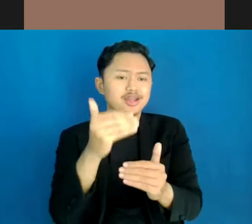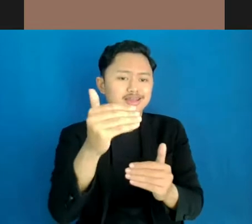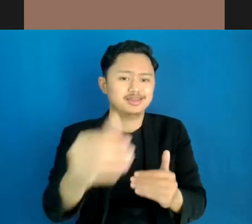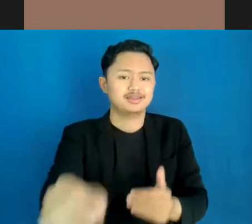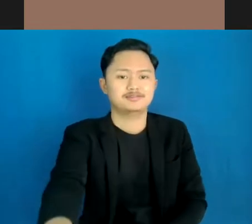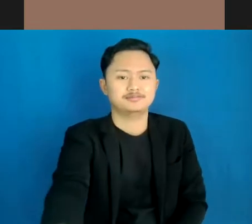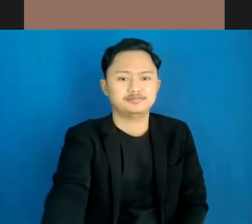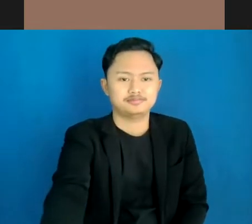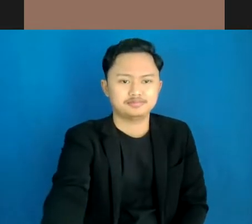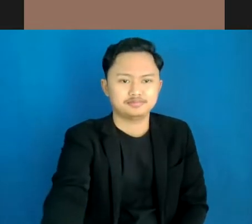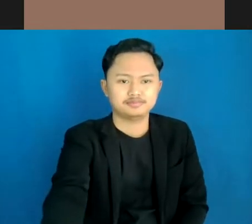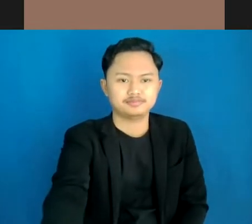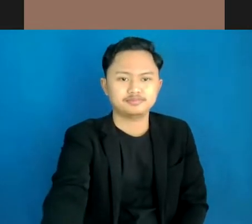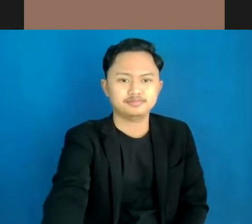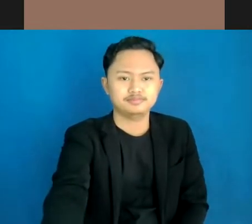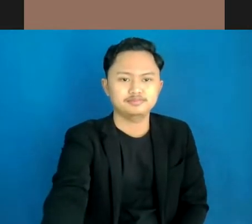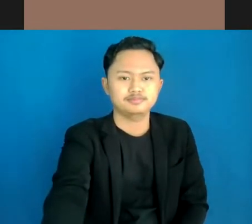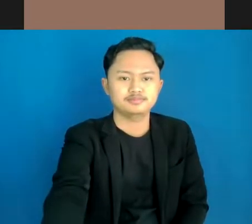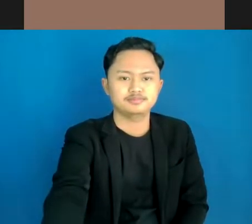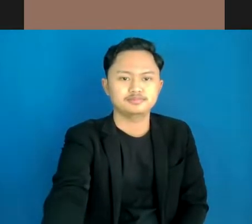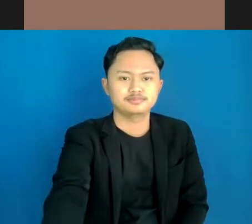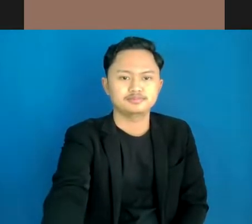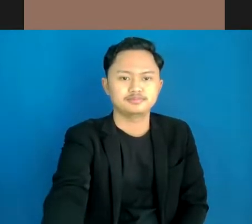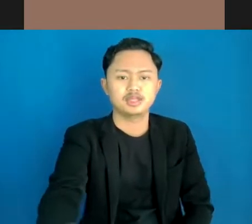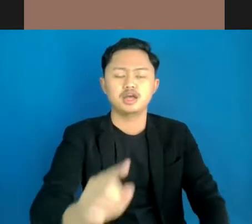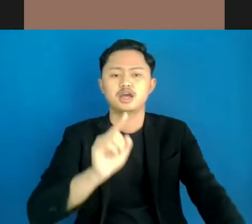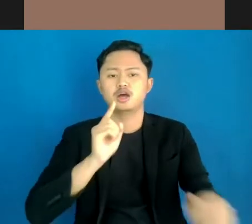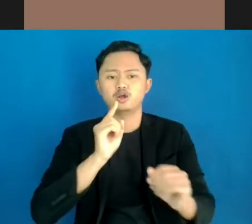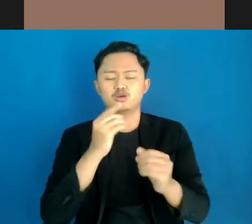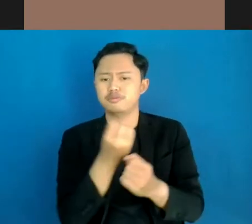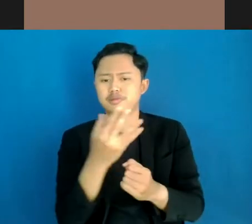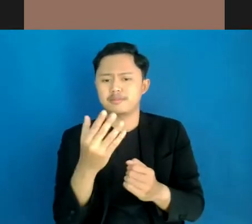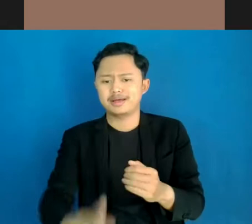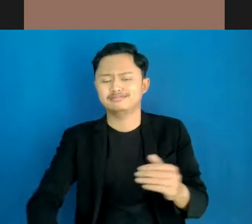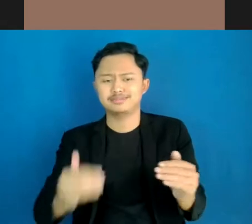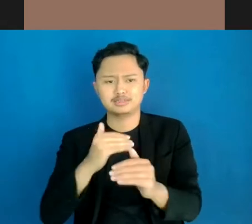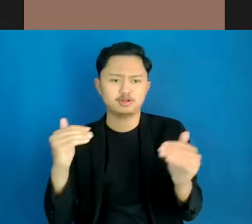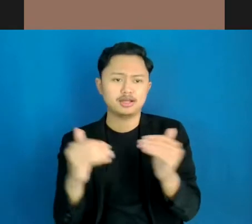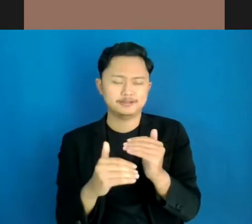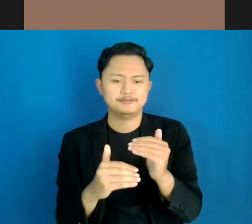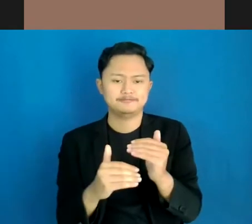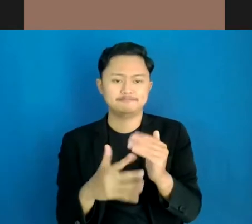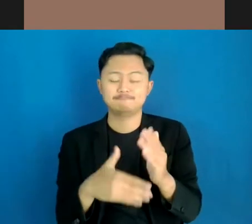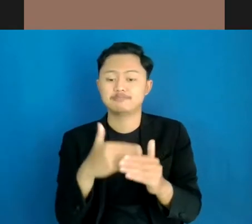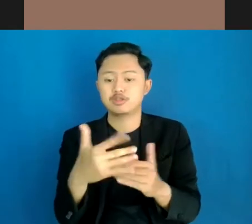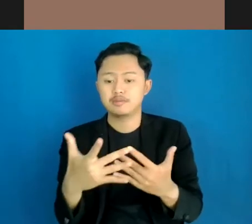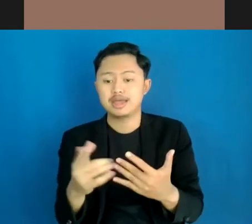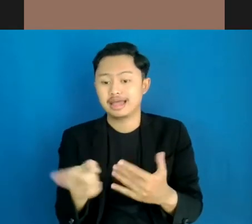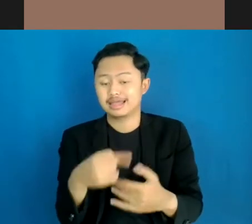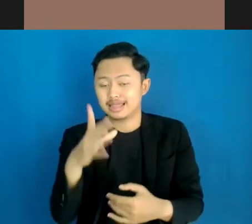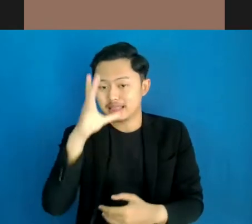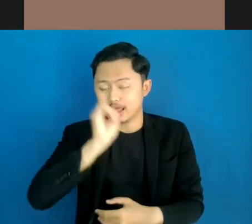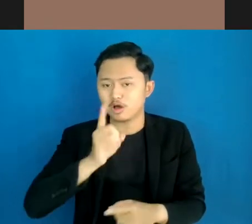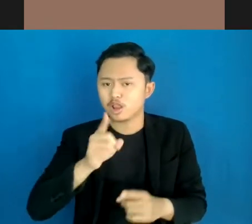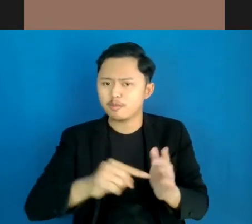in the country for private transport also. That is altogether a different dimension. As of now, since you